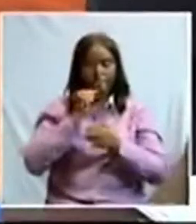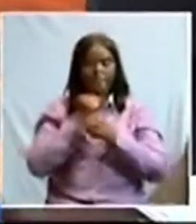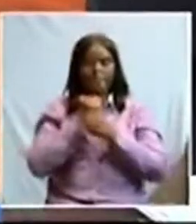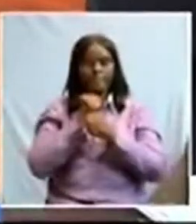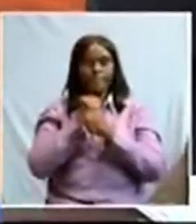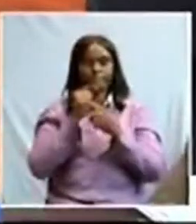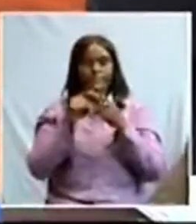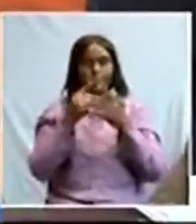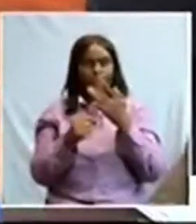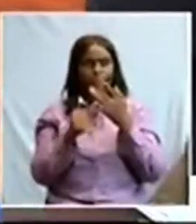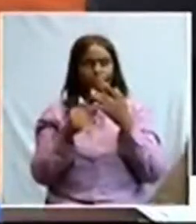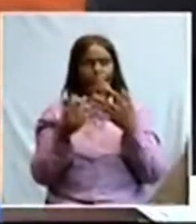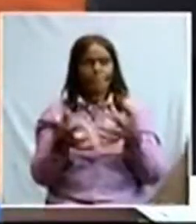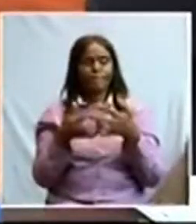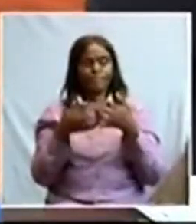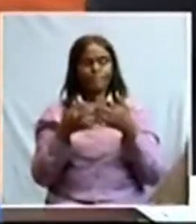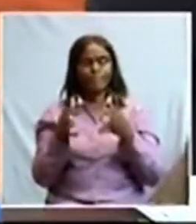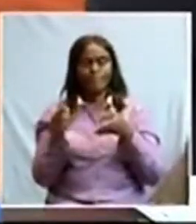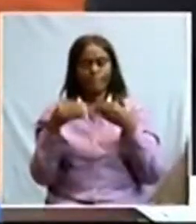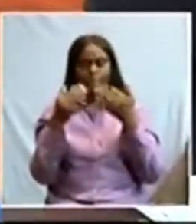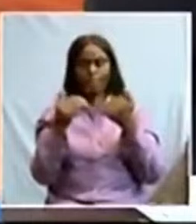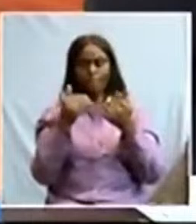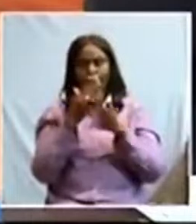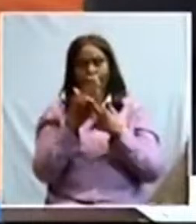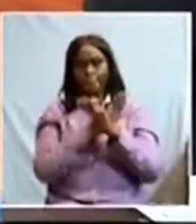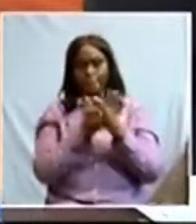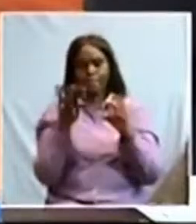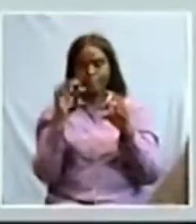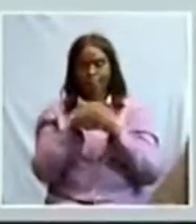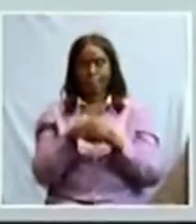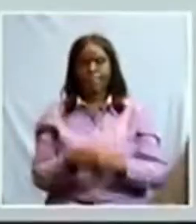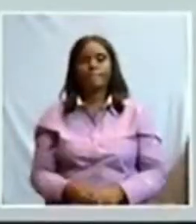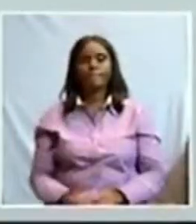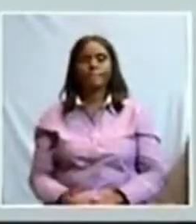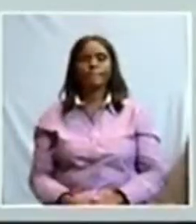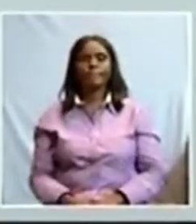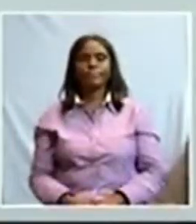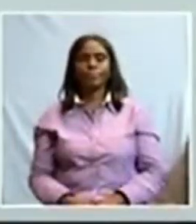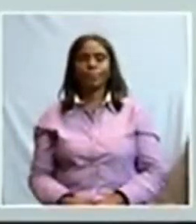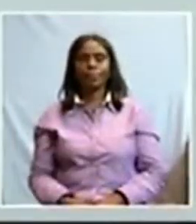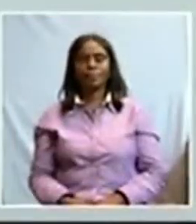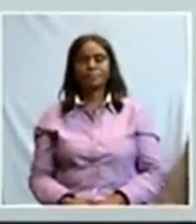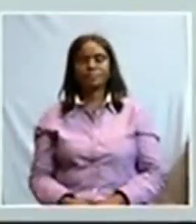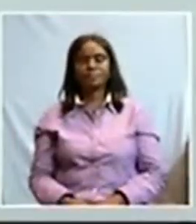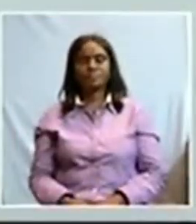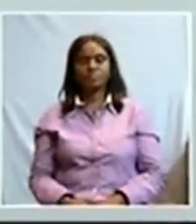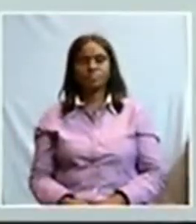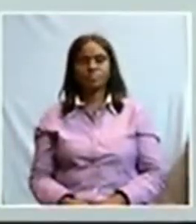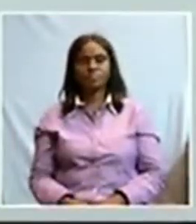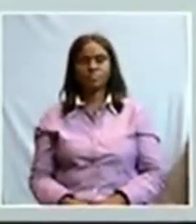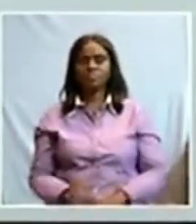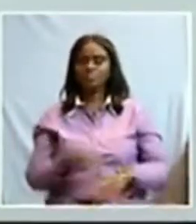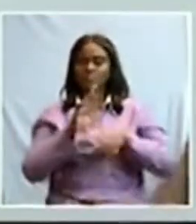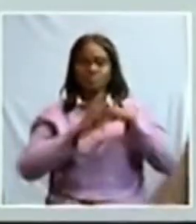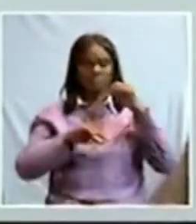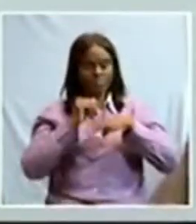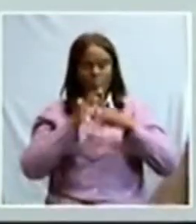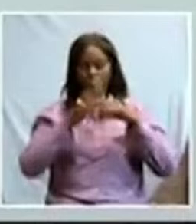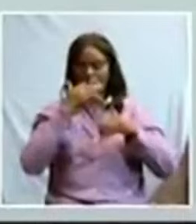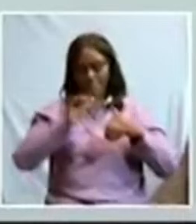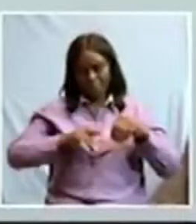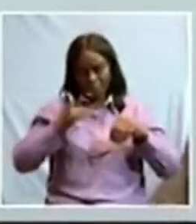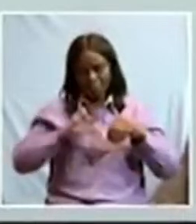But let my engineer give more detail on that. Before he comes in, Yes. Council Secretary, don't have the comfort to do that. You should feel